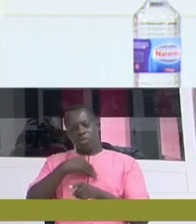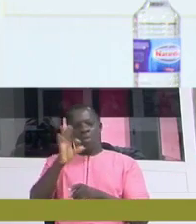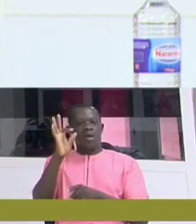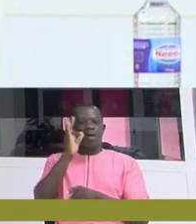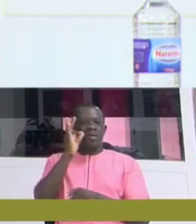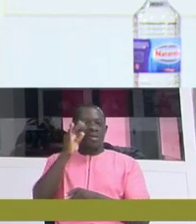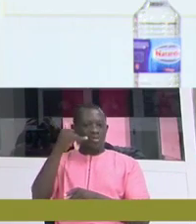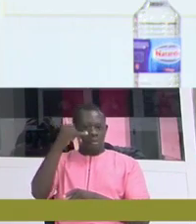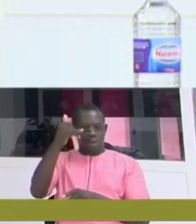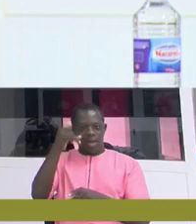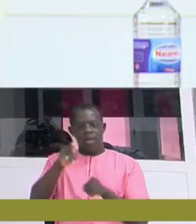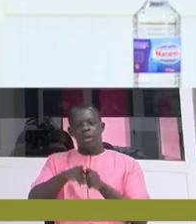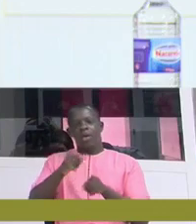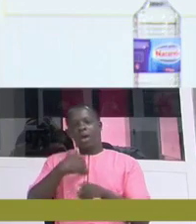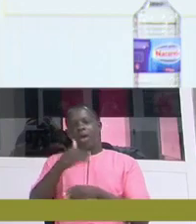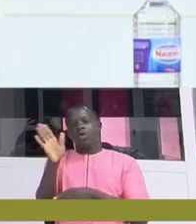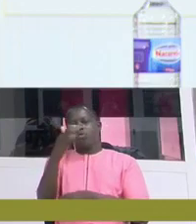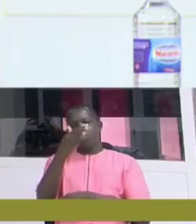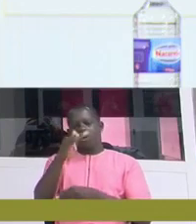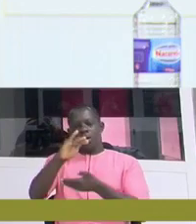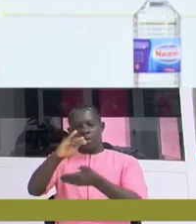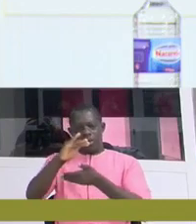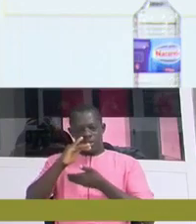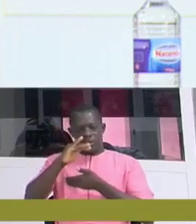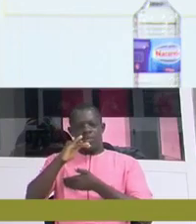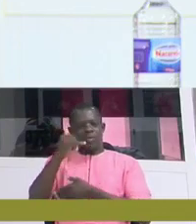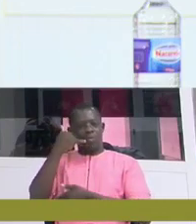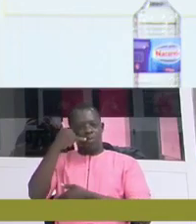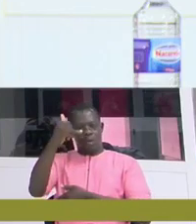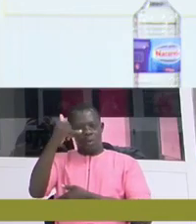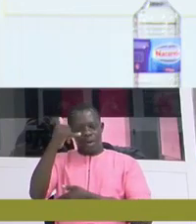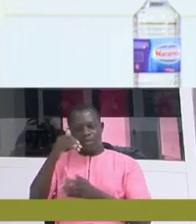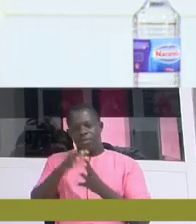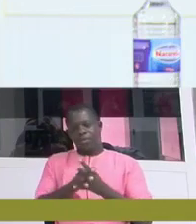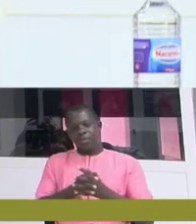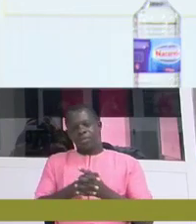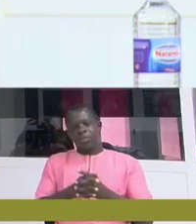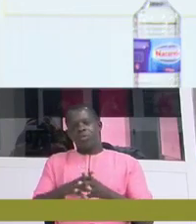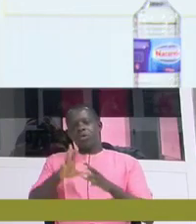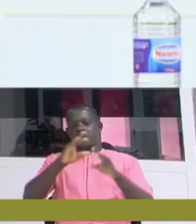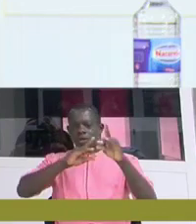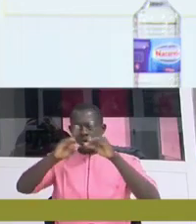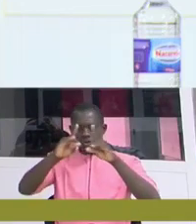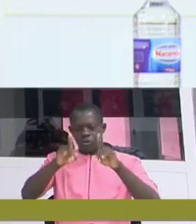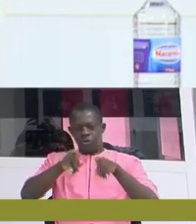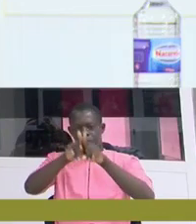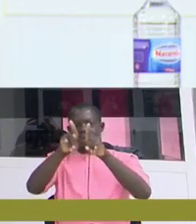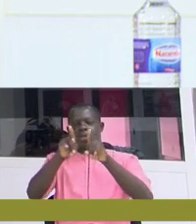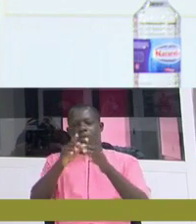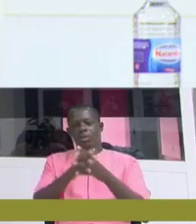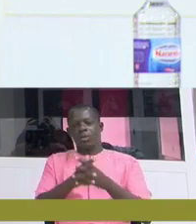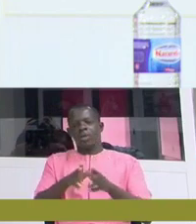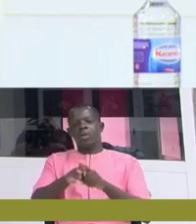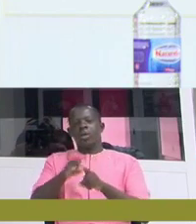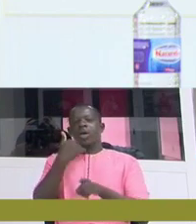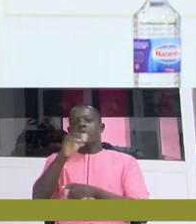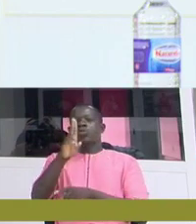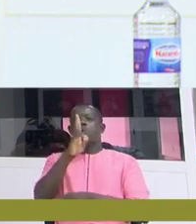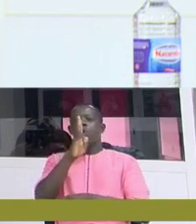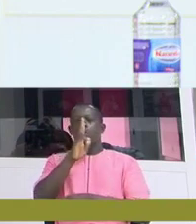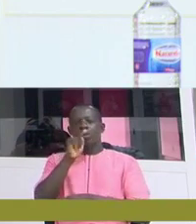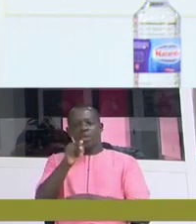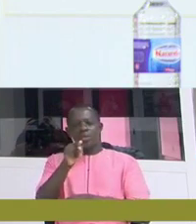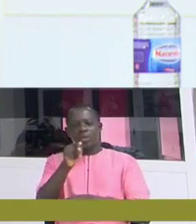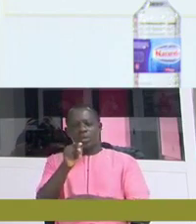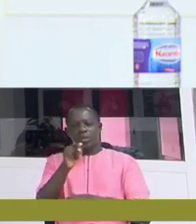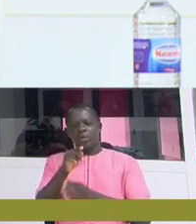phone. Nata telefonoto. I came to the phone. Matalfunota. When I picked up the phone, Nadia Muta. I talked to him. I asked,